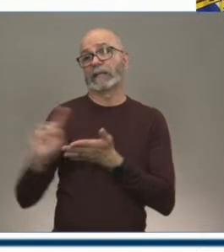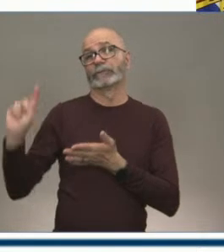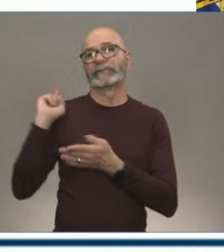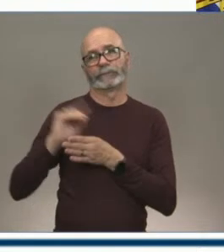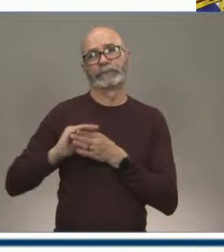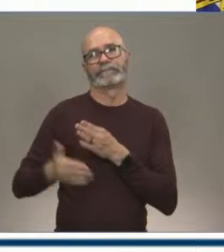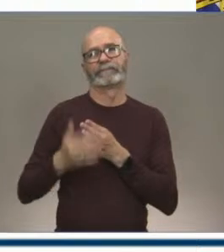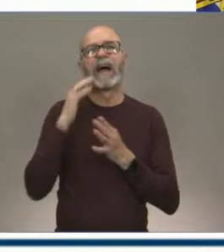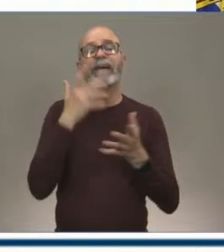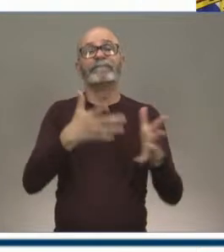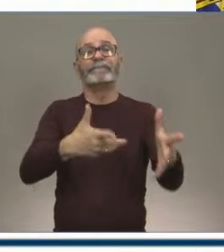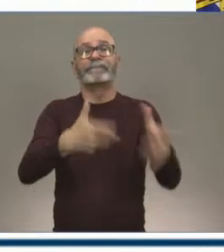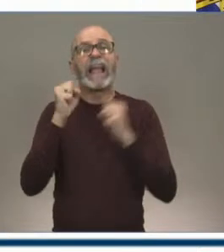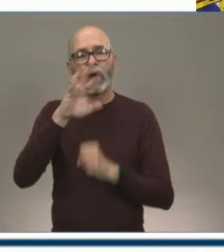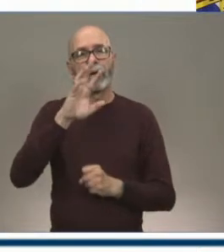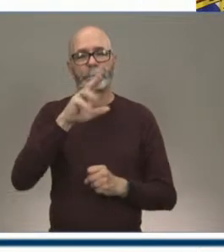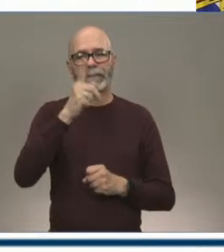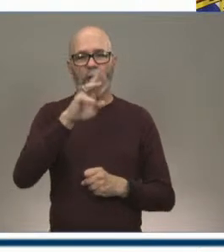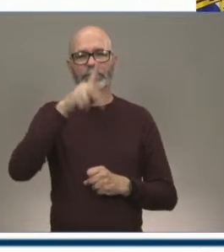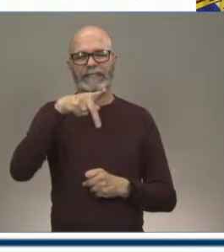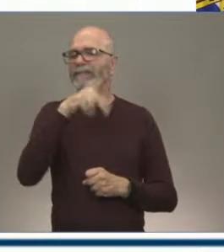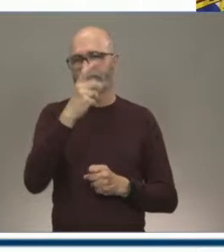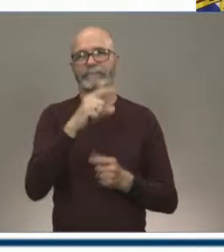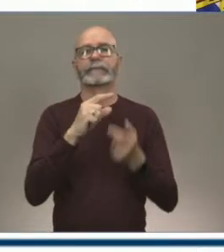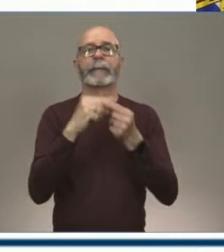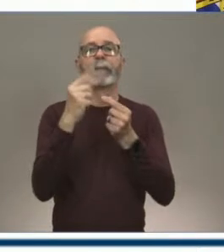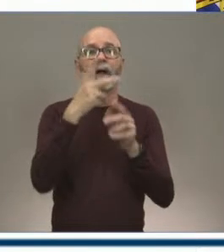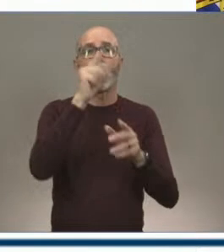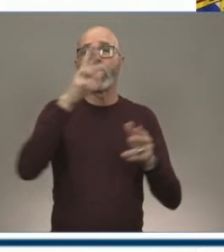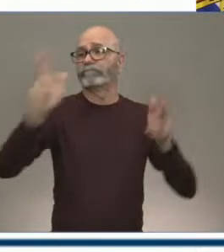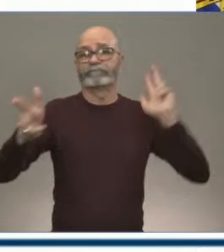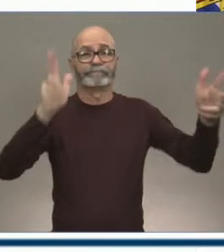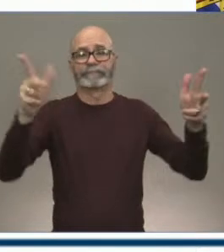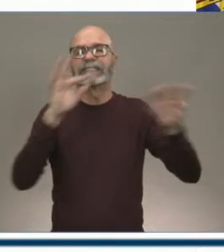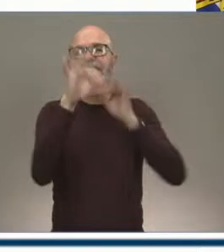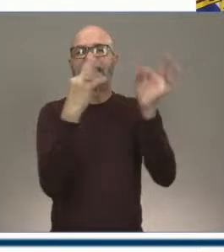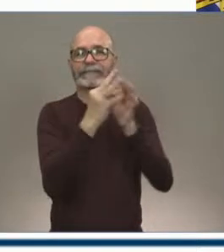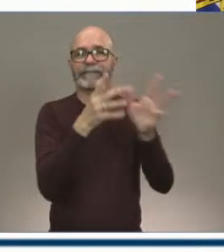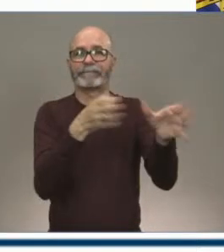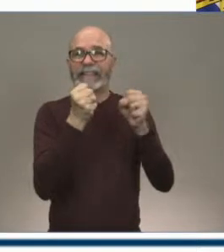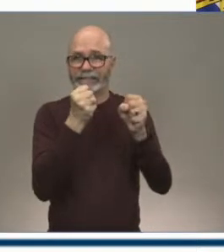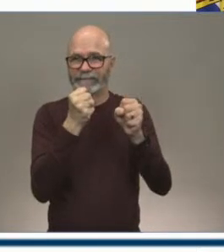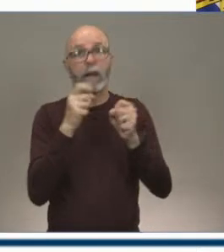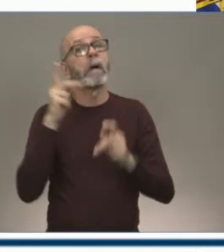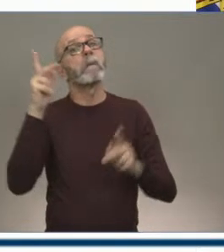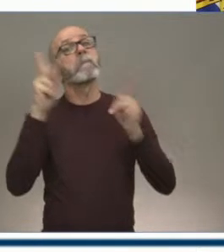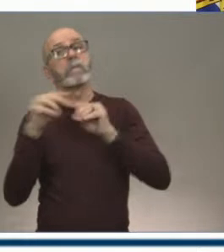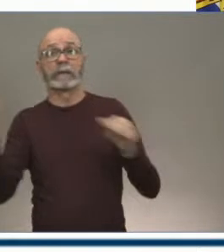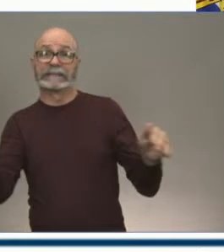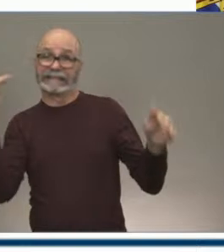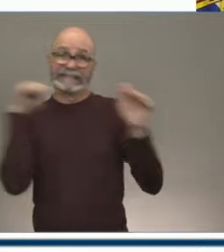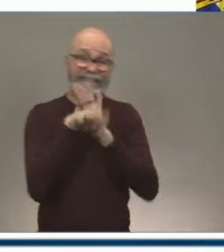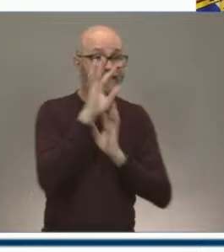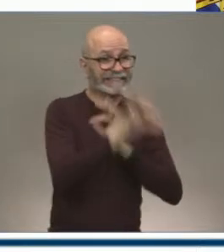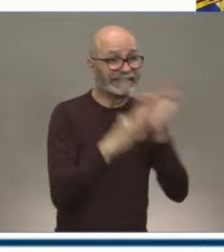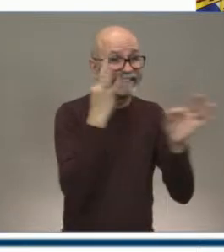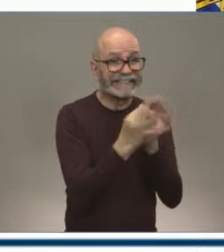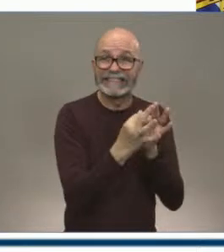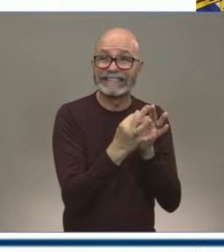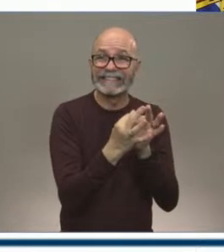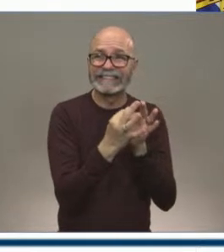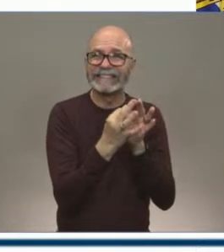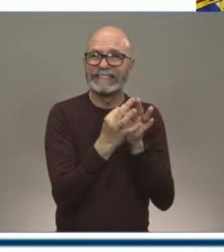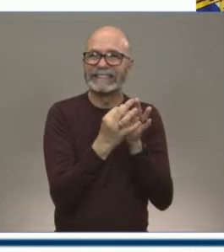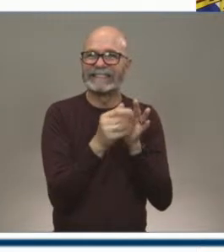that about 600 people or slightly more went to get tested. Does that number seem low to you? And I know there are more